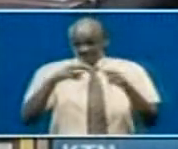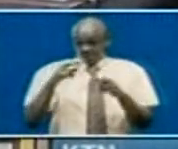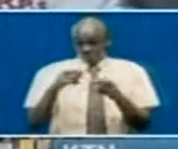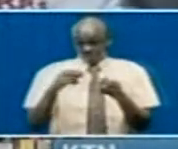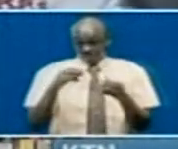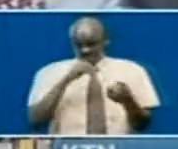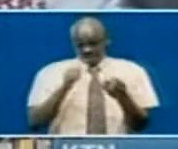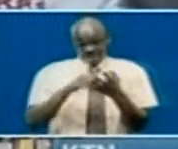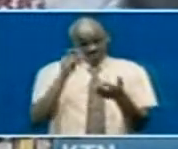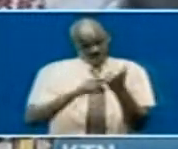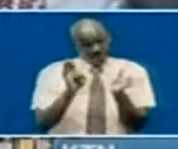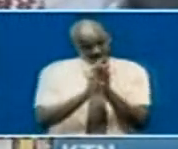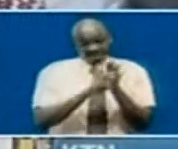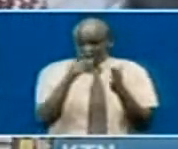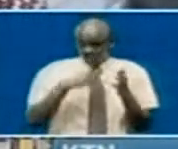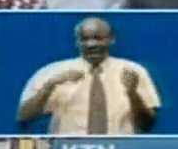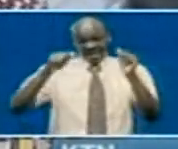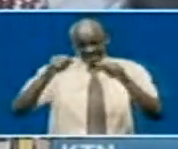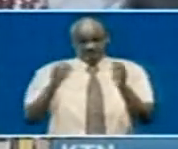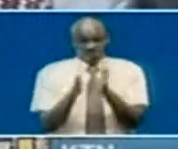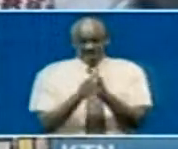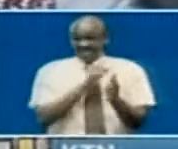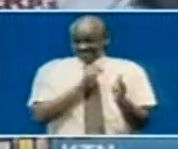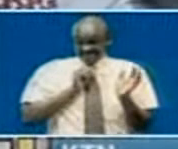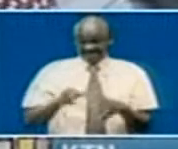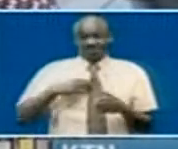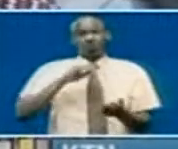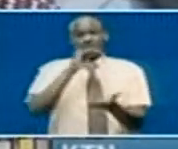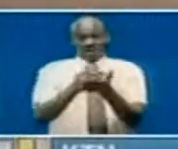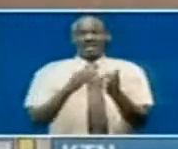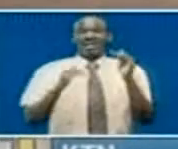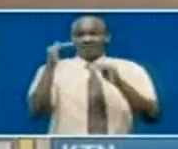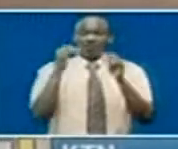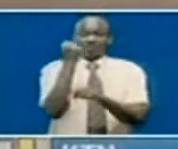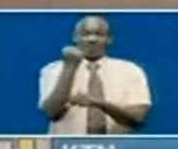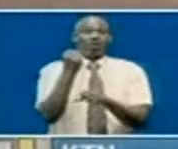failure of MPs to agree with senators on the funding of level 5 hospitals.